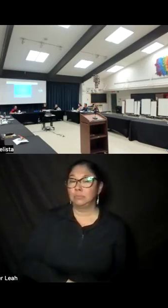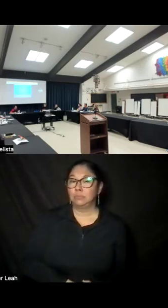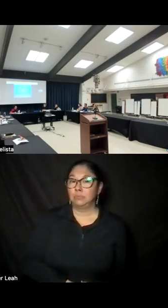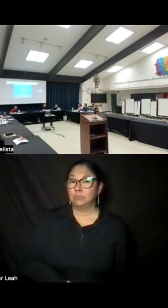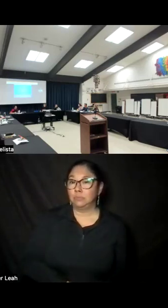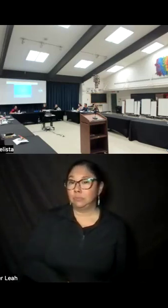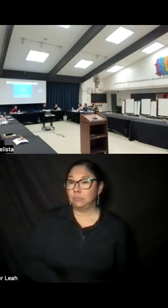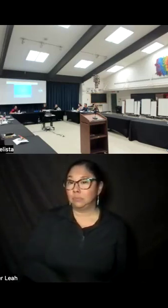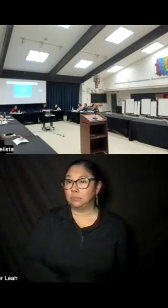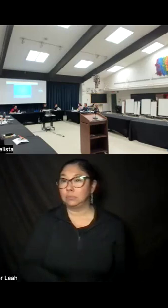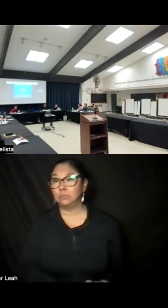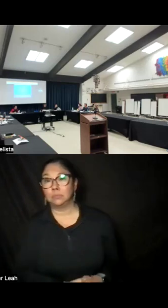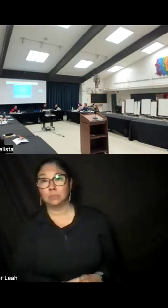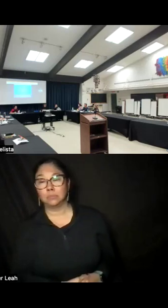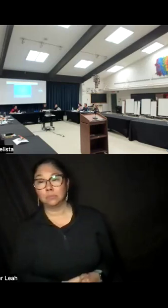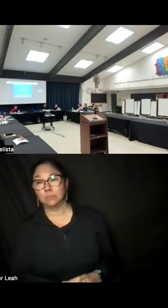Maria?